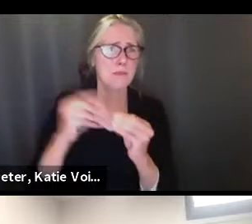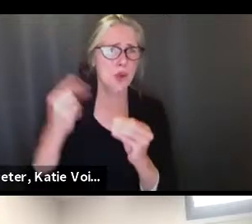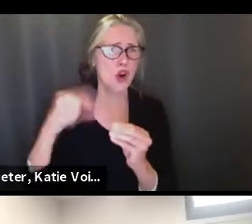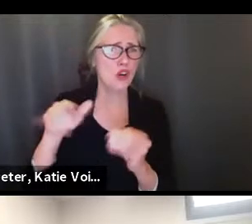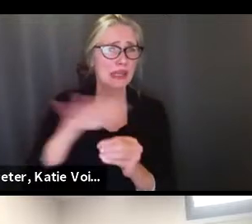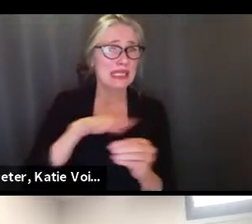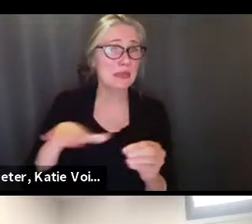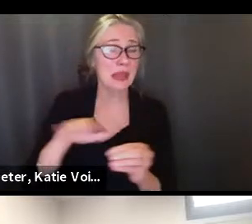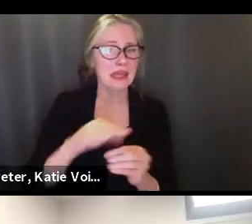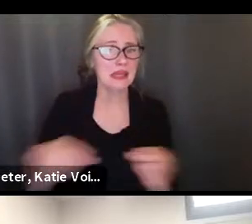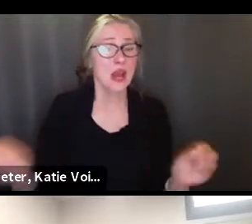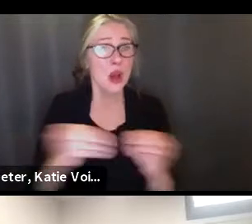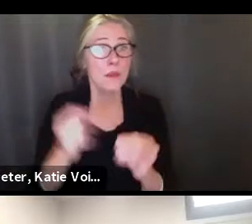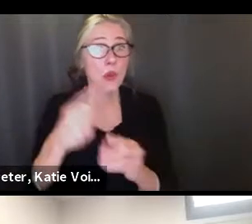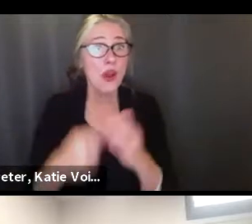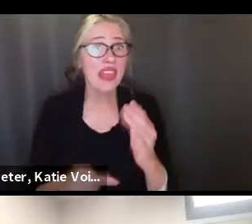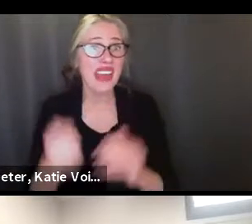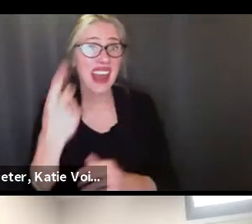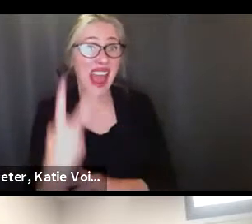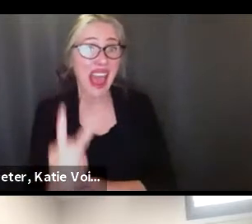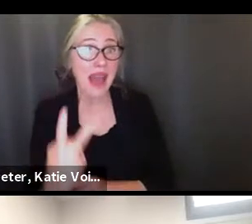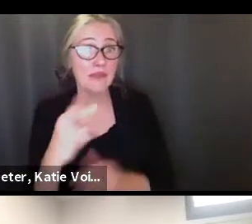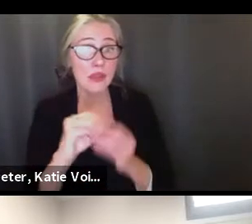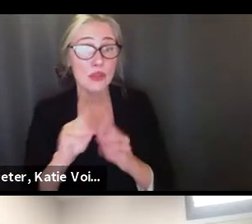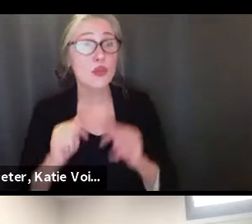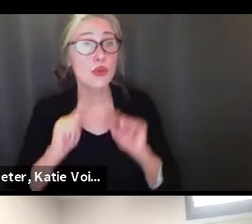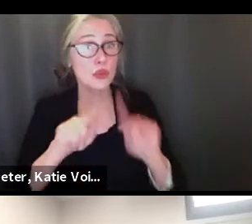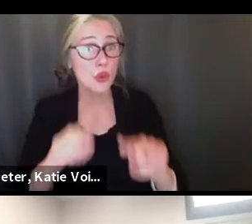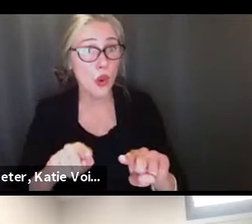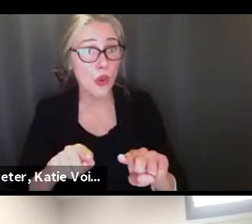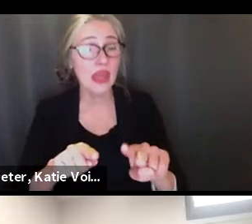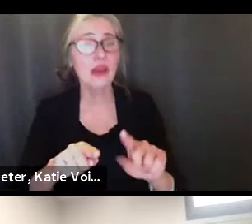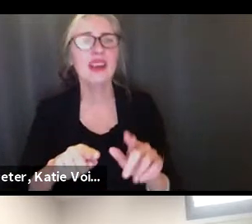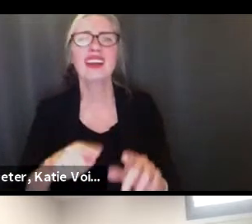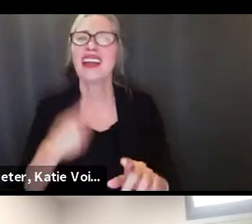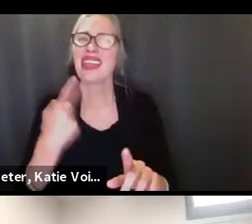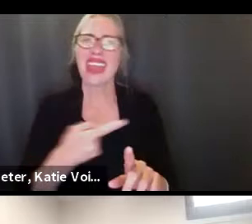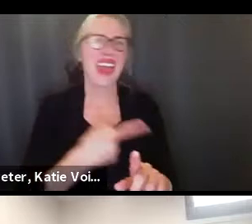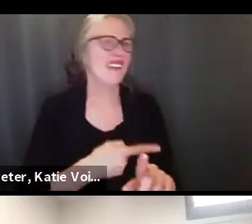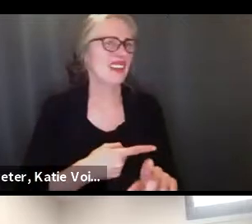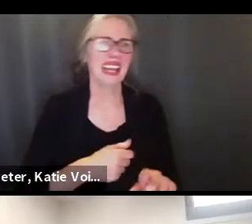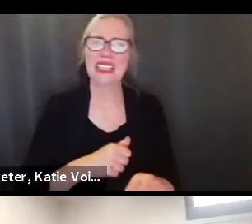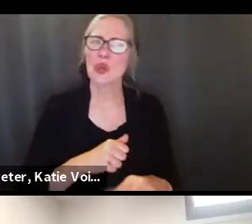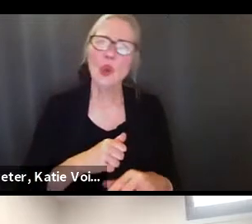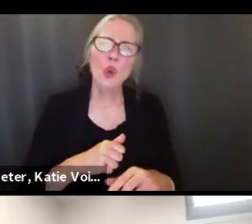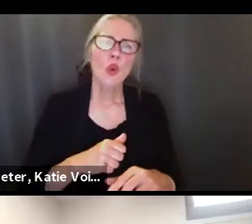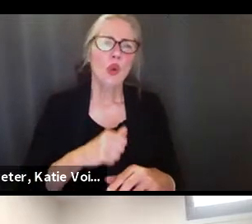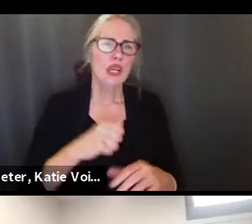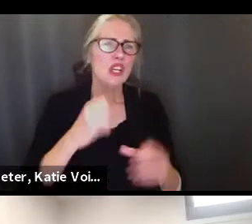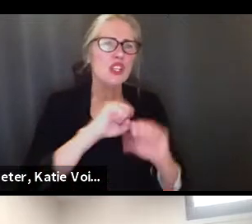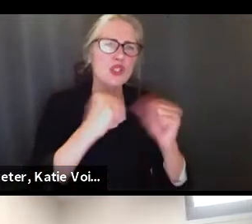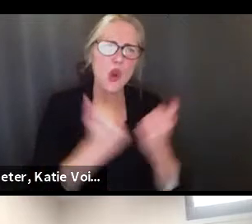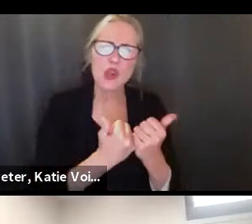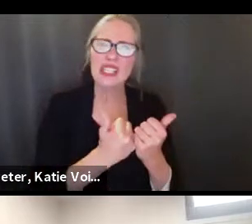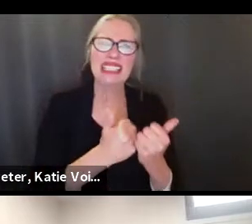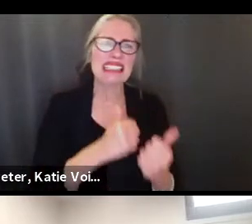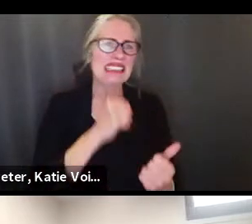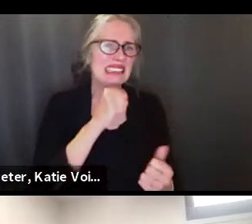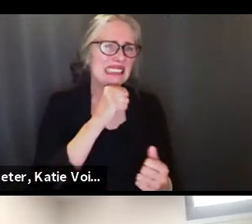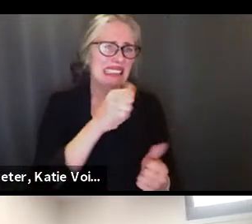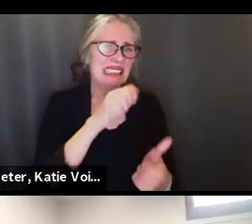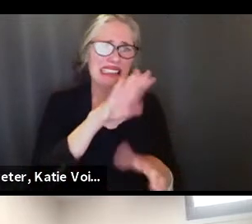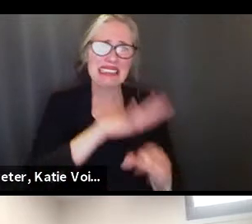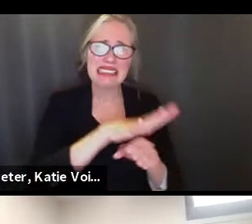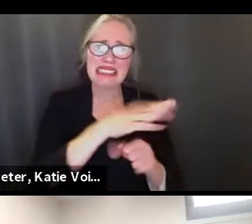of the students, I would add, in the Santa Barbara Unified School District come from socioeconomic disadvantaged households. So just imagine the shift